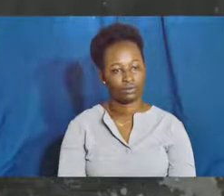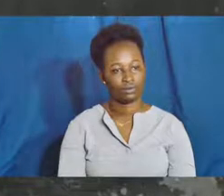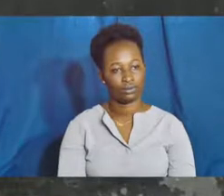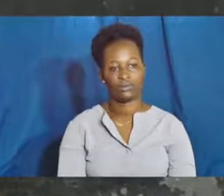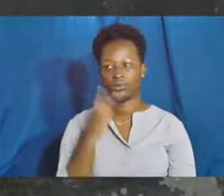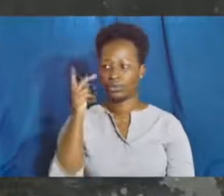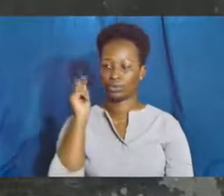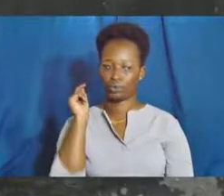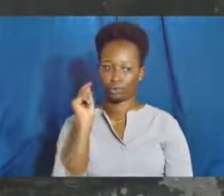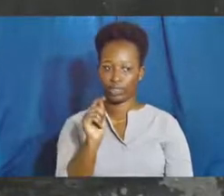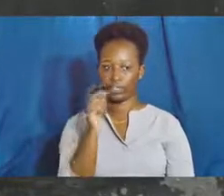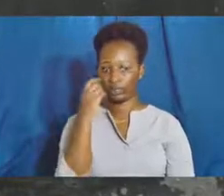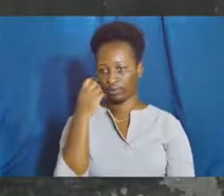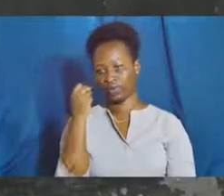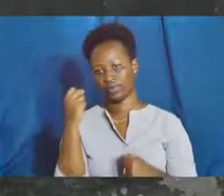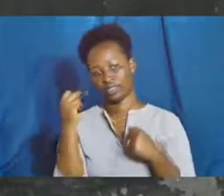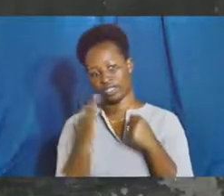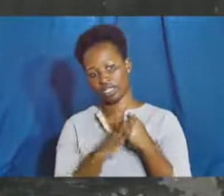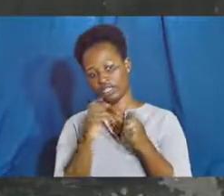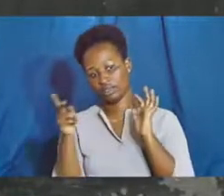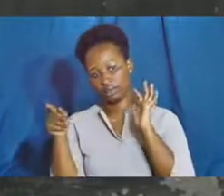2.58, then minus